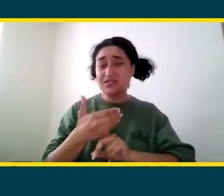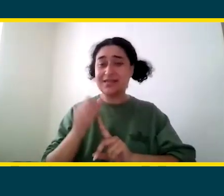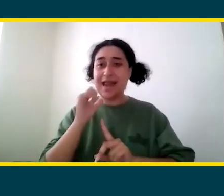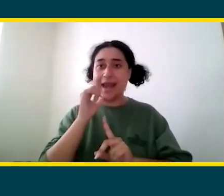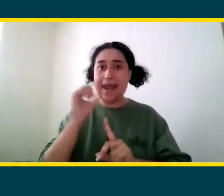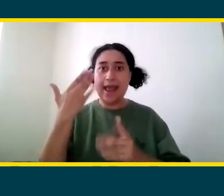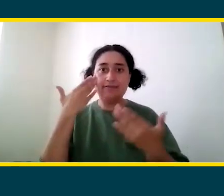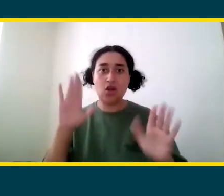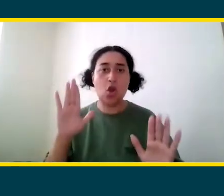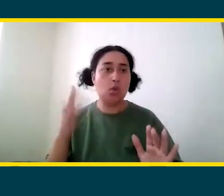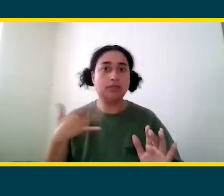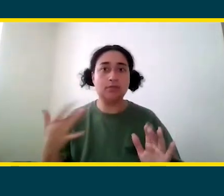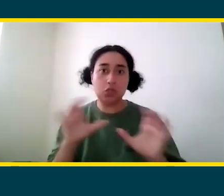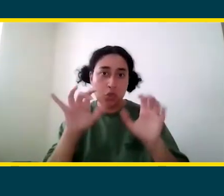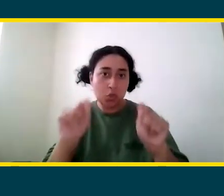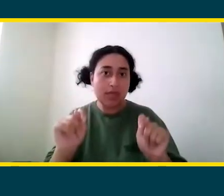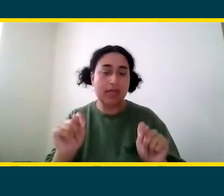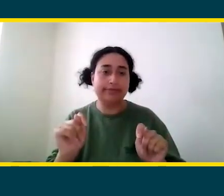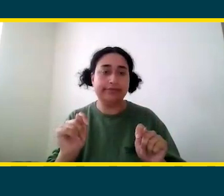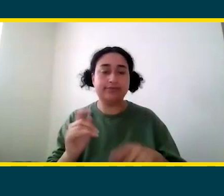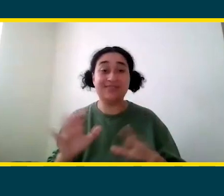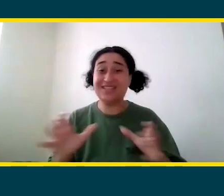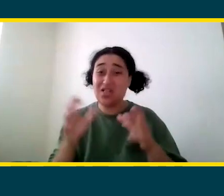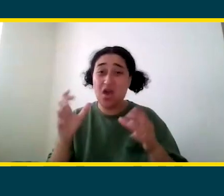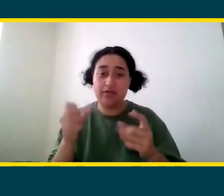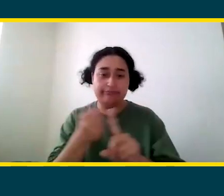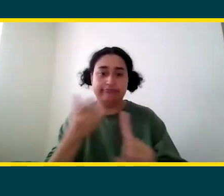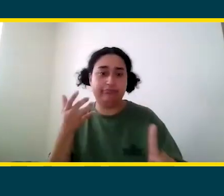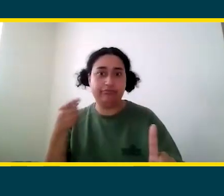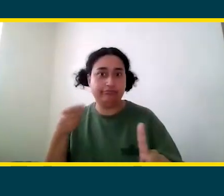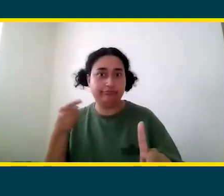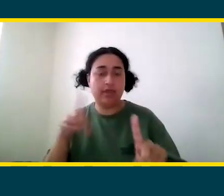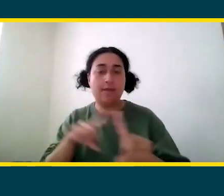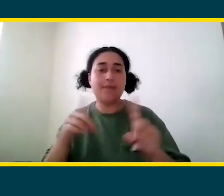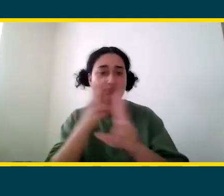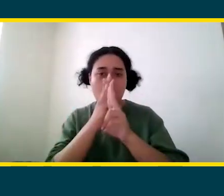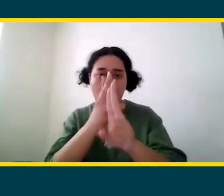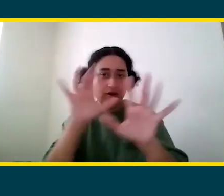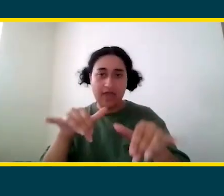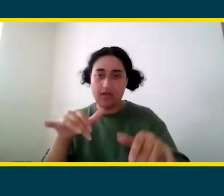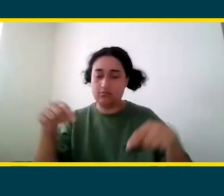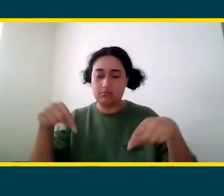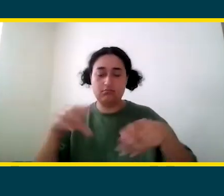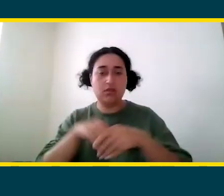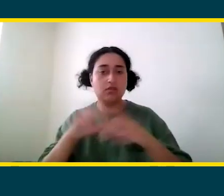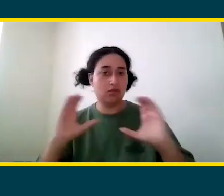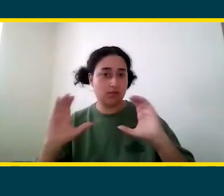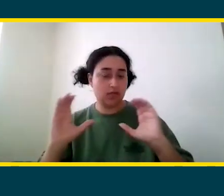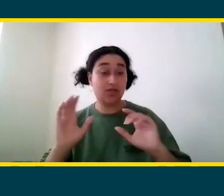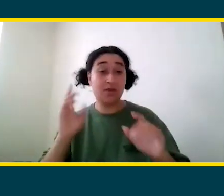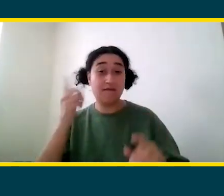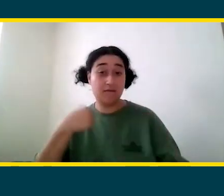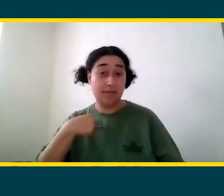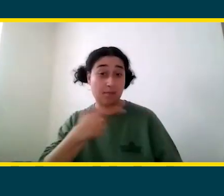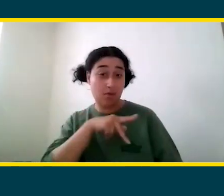even know that you're necessarily doing it. So there's a lot there in itself, but I just have to honor that going into this. But for me personally, and